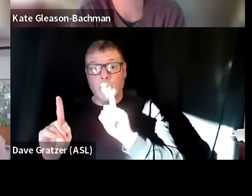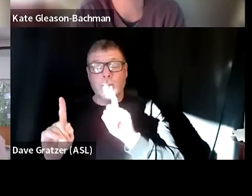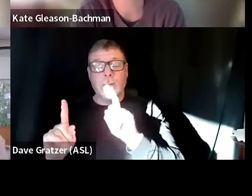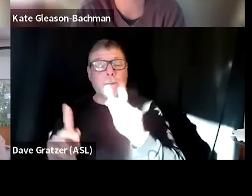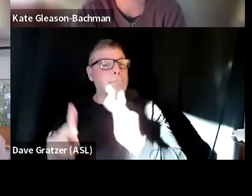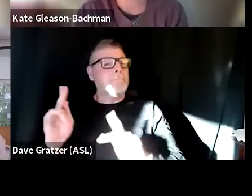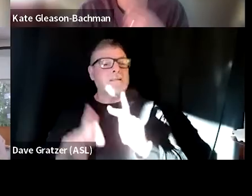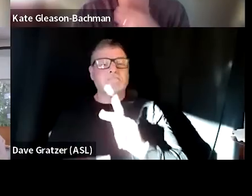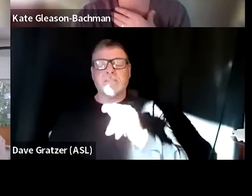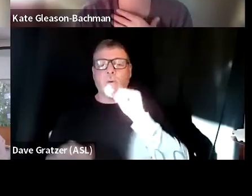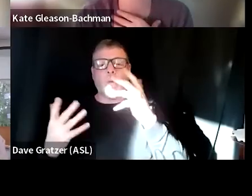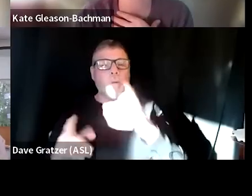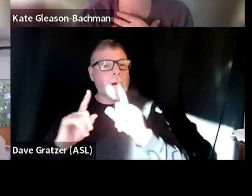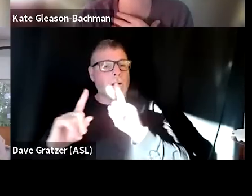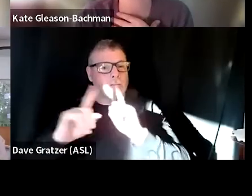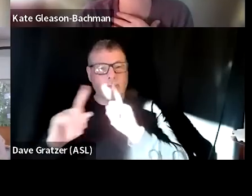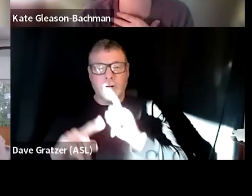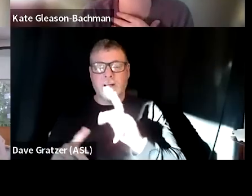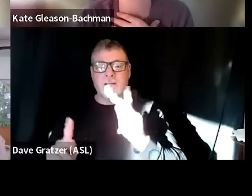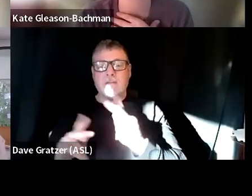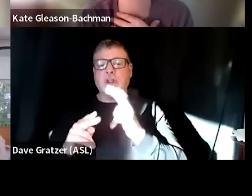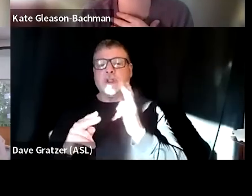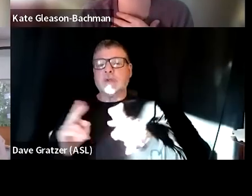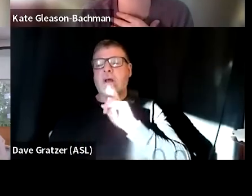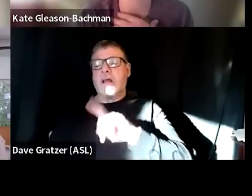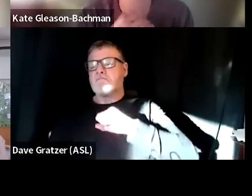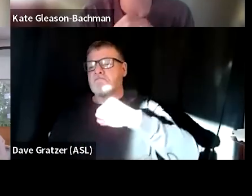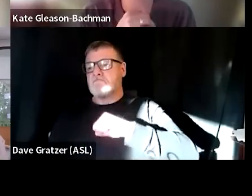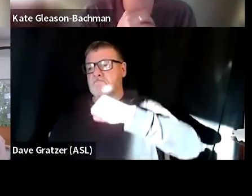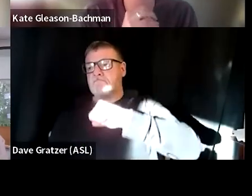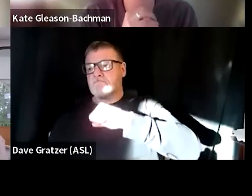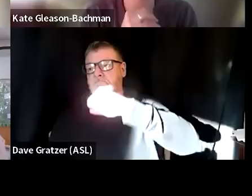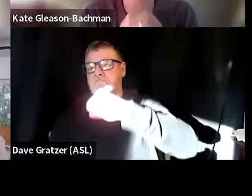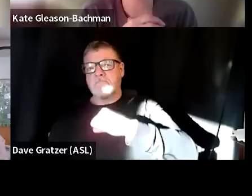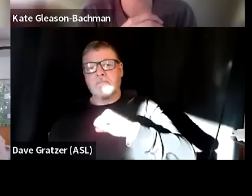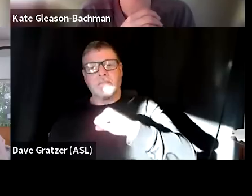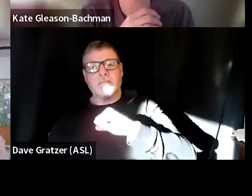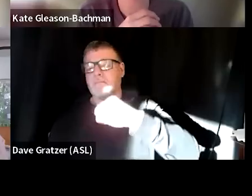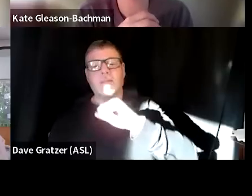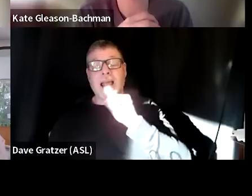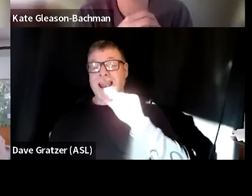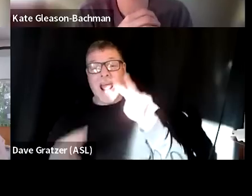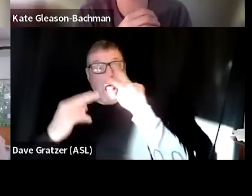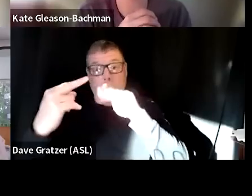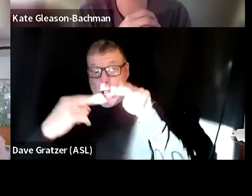are not engaging and folks are having short answers and folks are not looking at you, then just